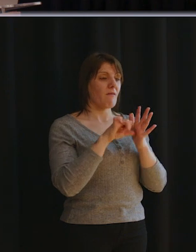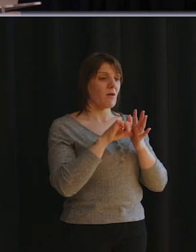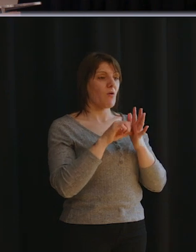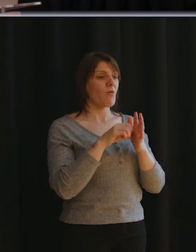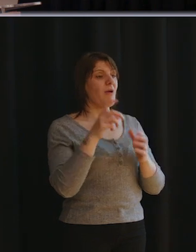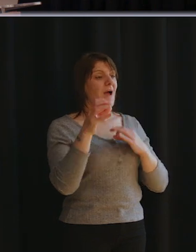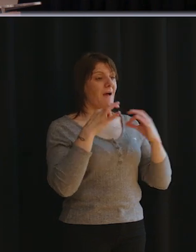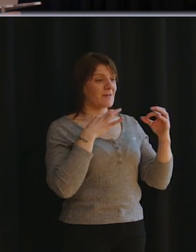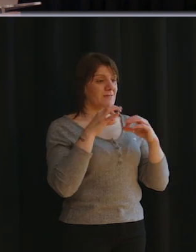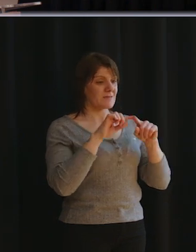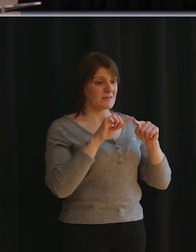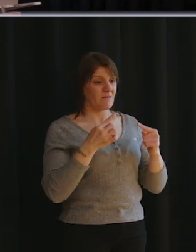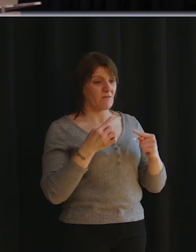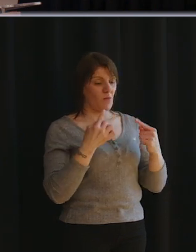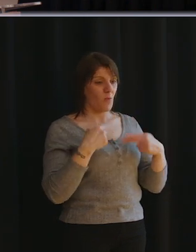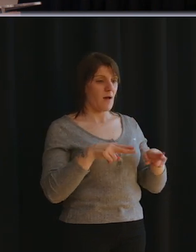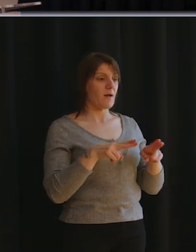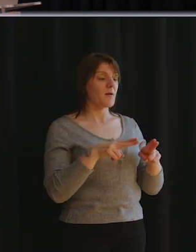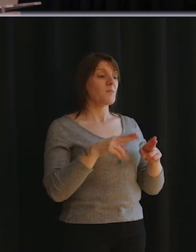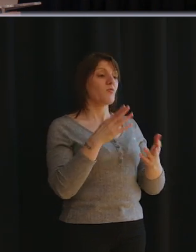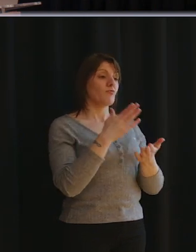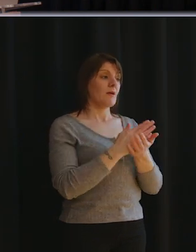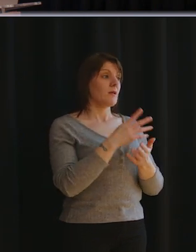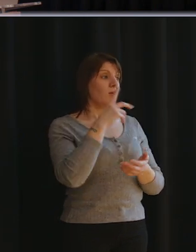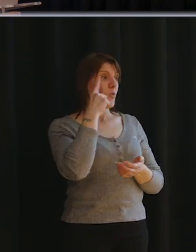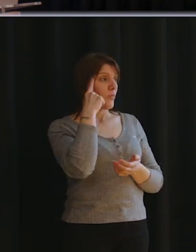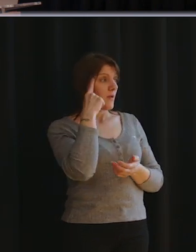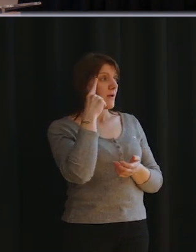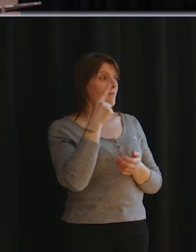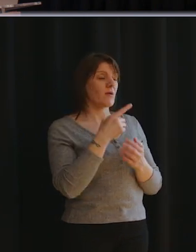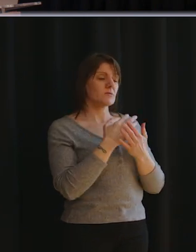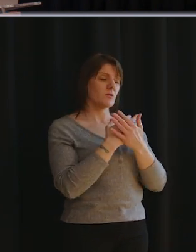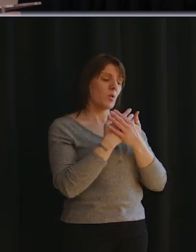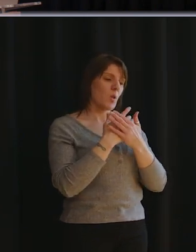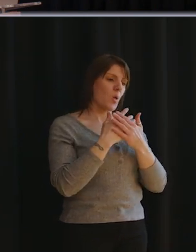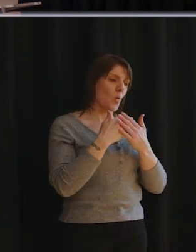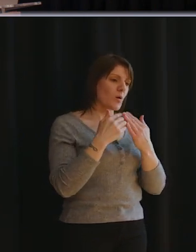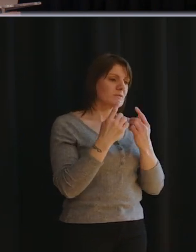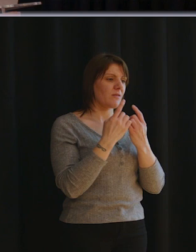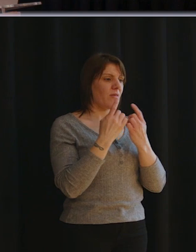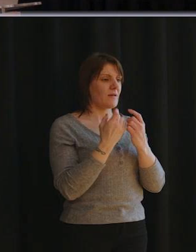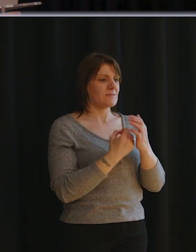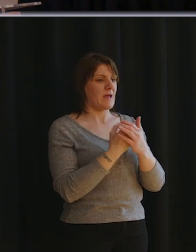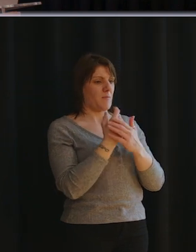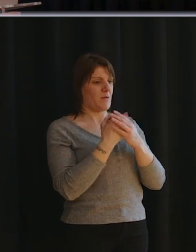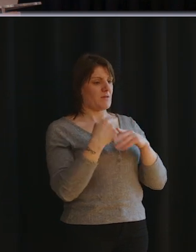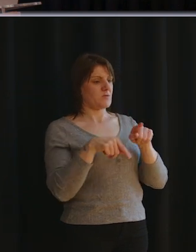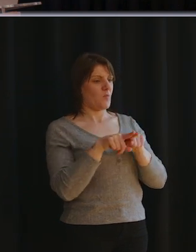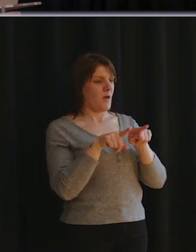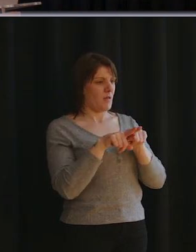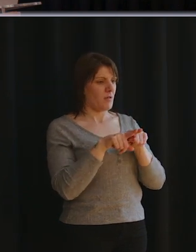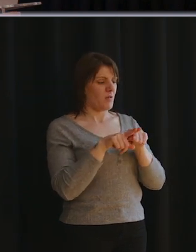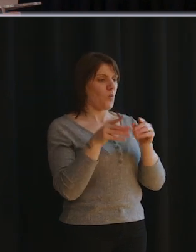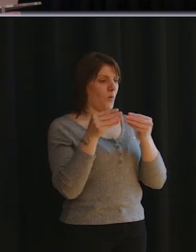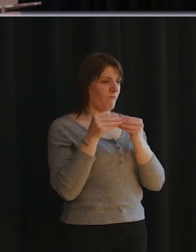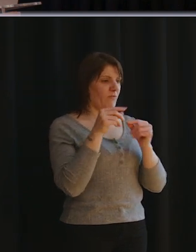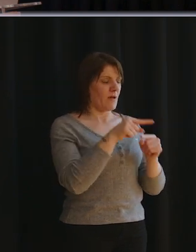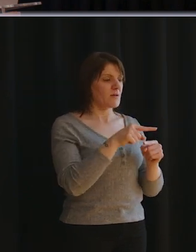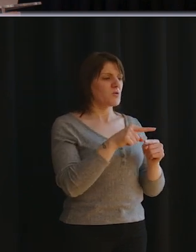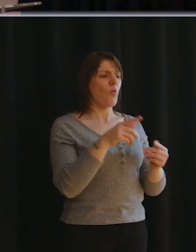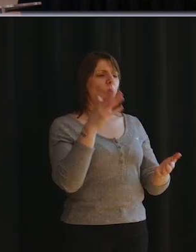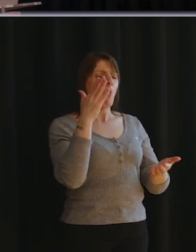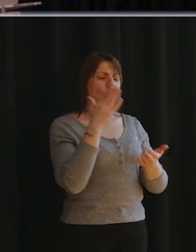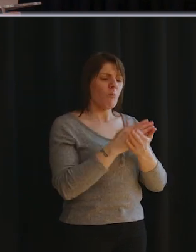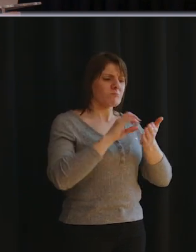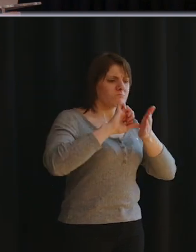actually there is so much going on behind it, so then it makes it very difficult to diagnose. Yeah. And then, like you say, with having to work